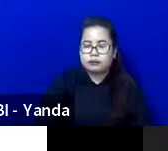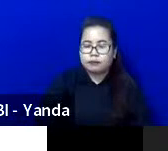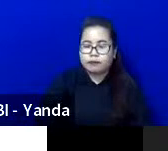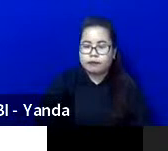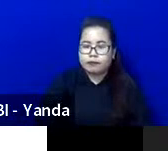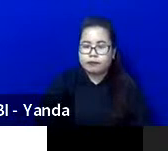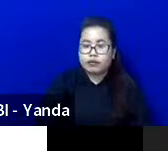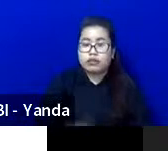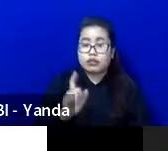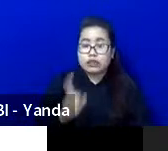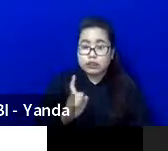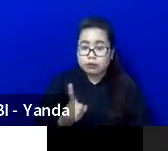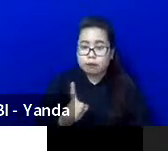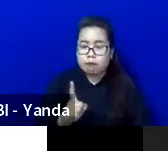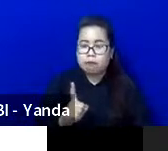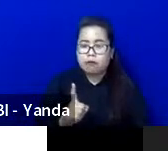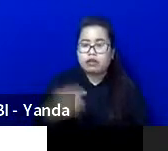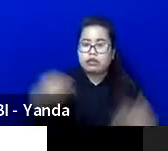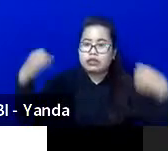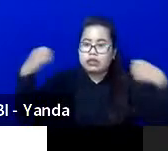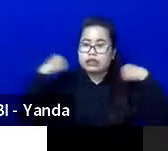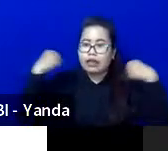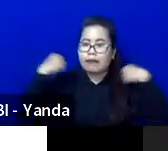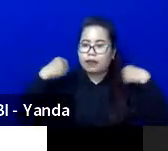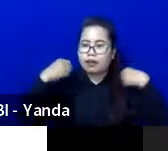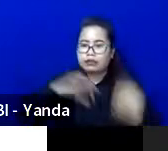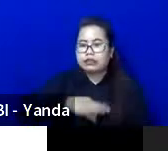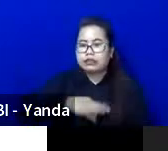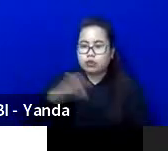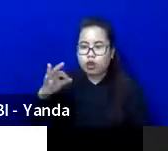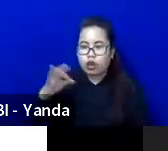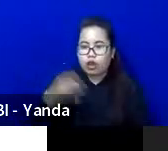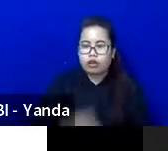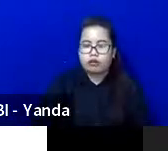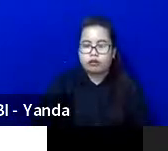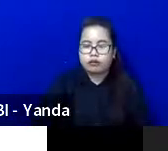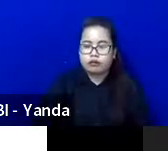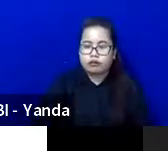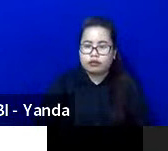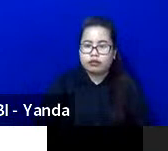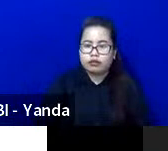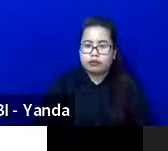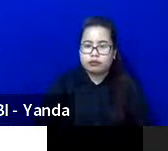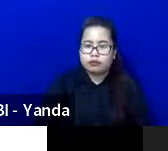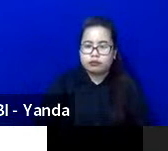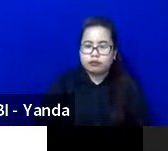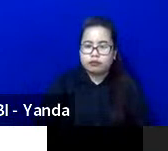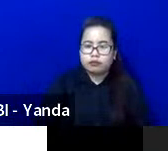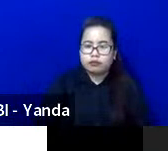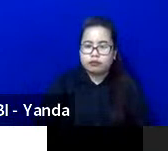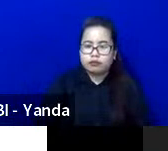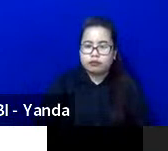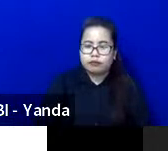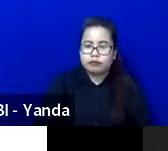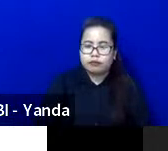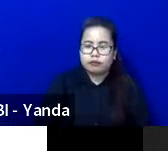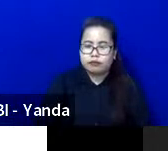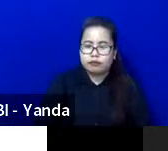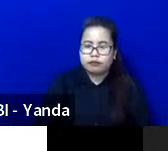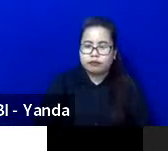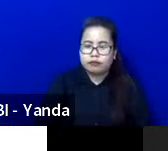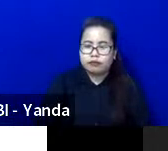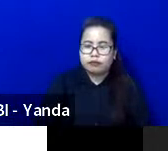very much caught up in all these legal provisions, the mentally ill were still very much kind of like prisoners, and therefore the colonial